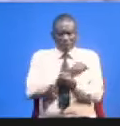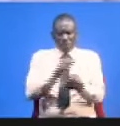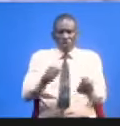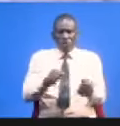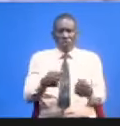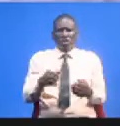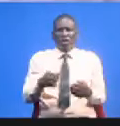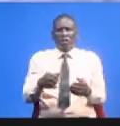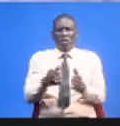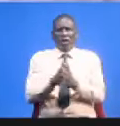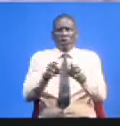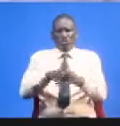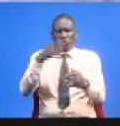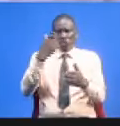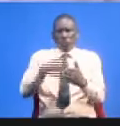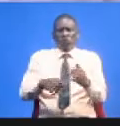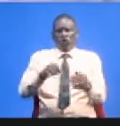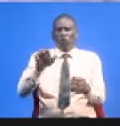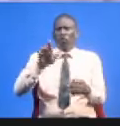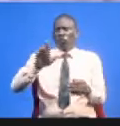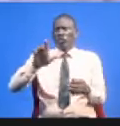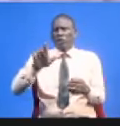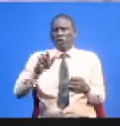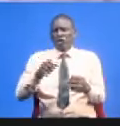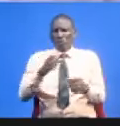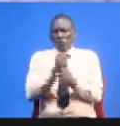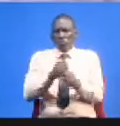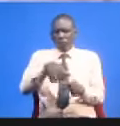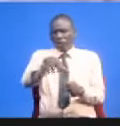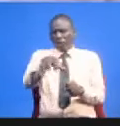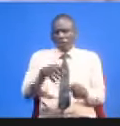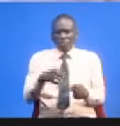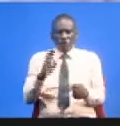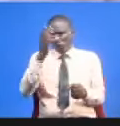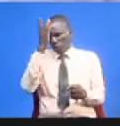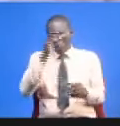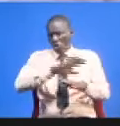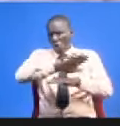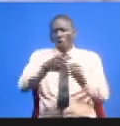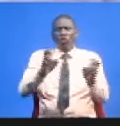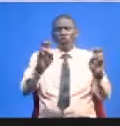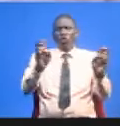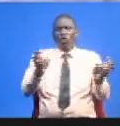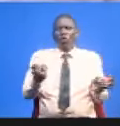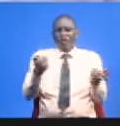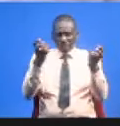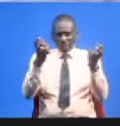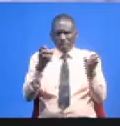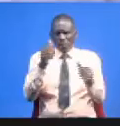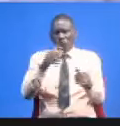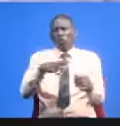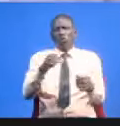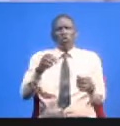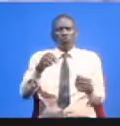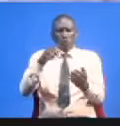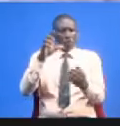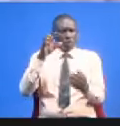demurrage, cost on logistics, that is to do with transport because all the containers that go to the port are transported from the